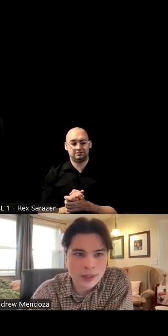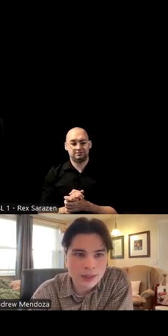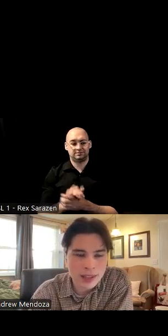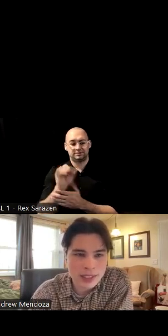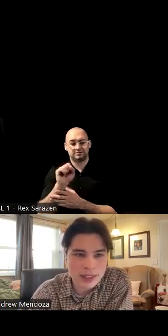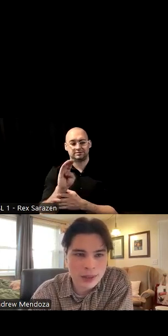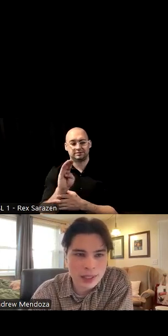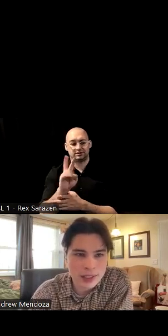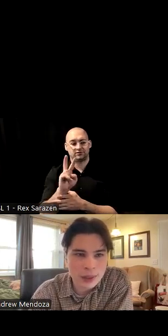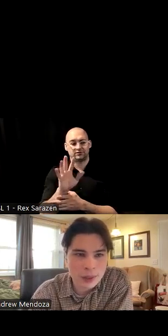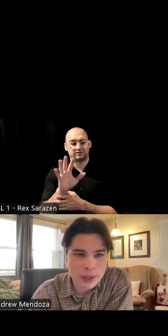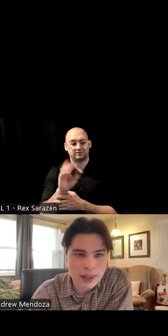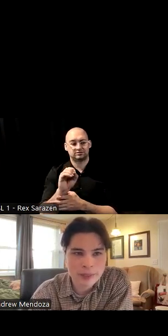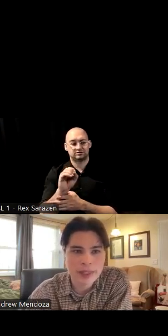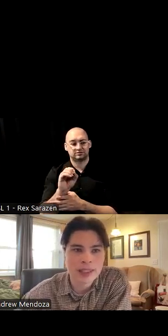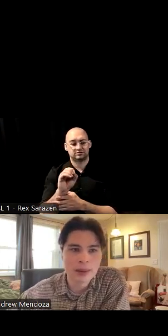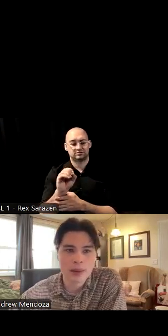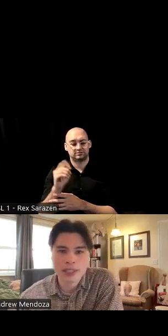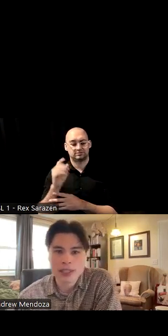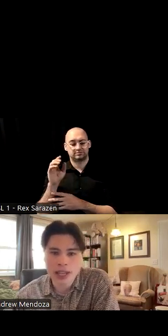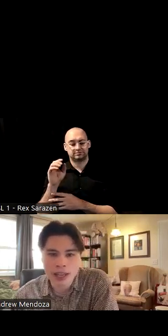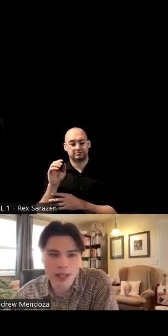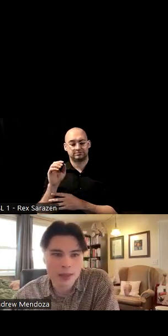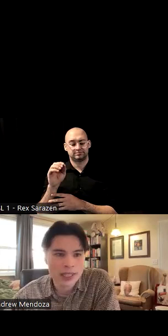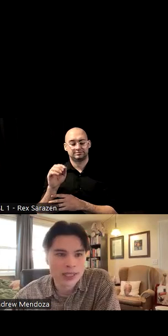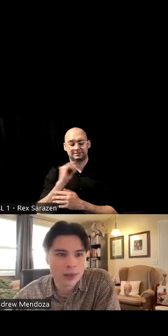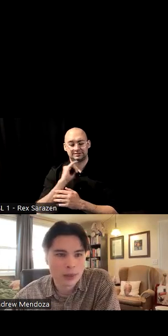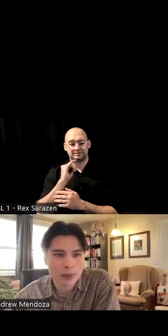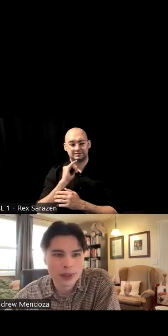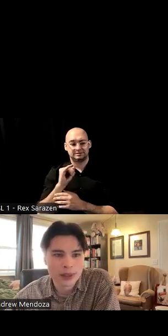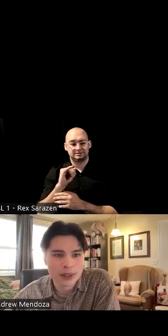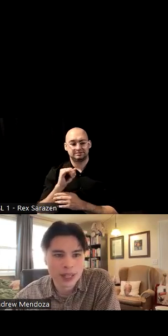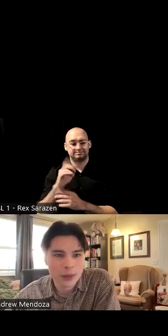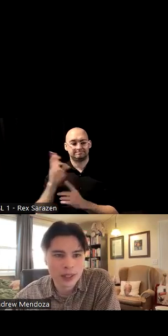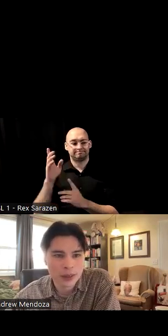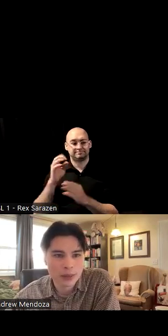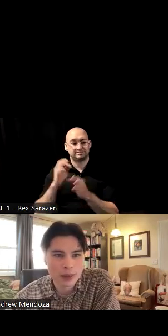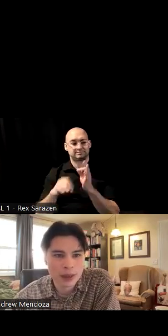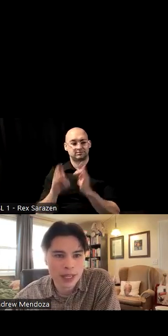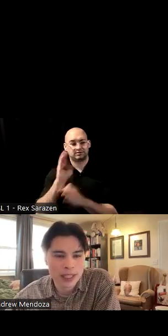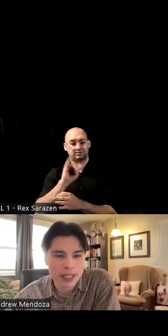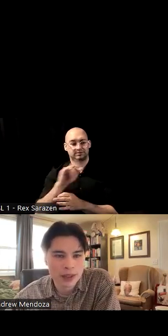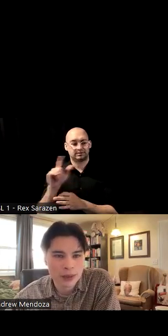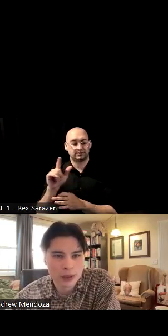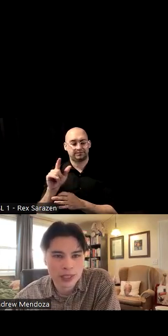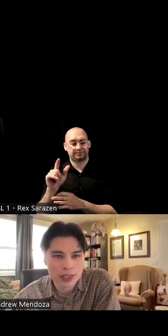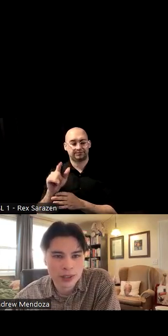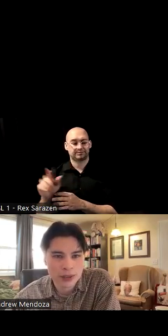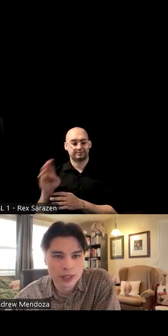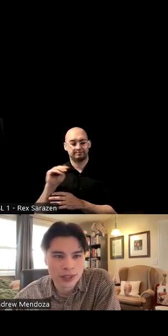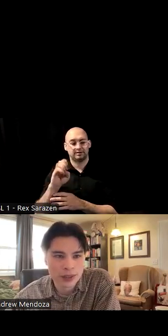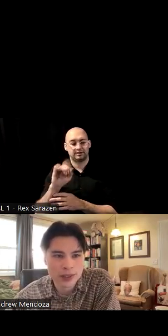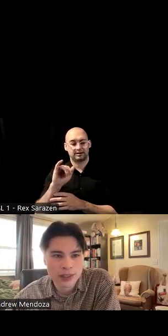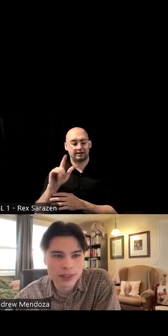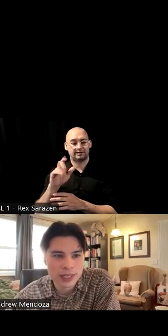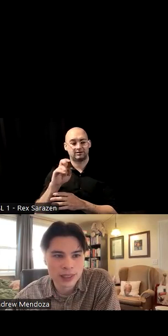SB 250 by Ochoa Ba is a simple bill that will help Medi-Cal enrollees search